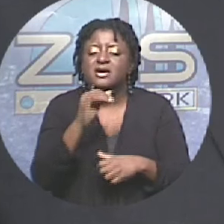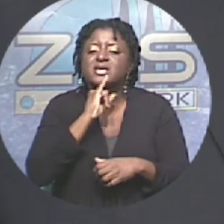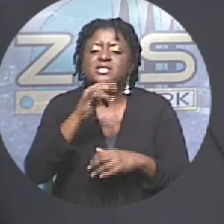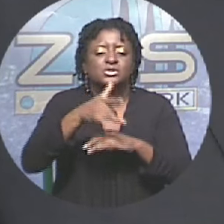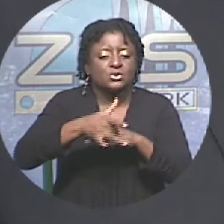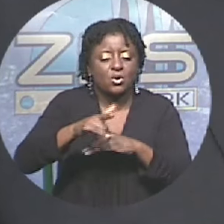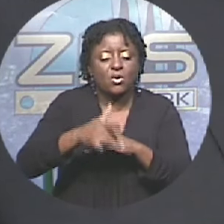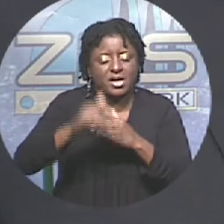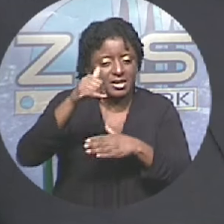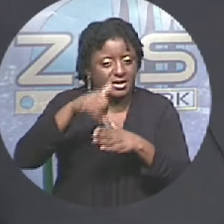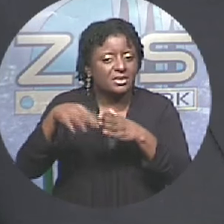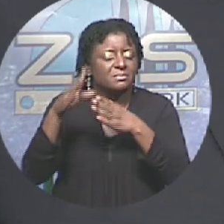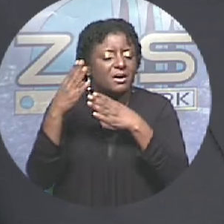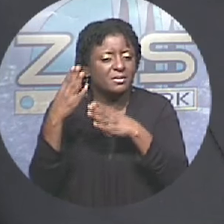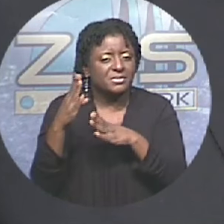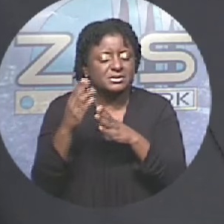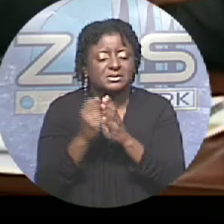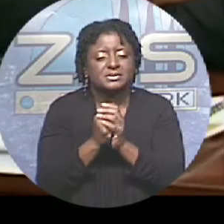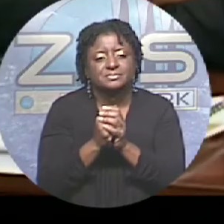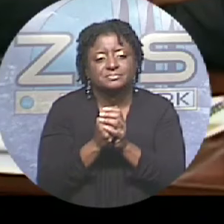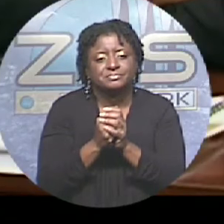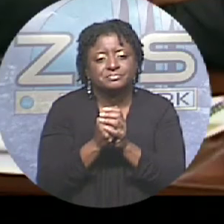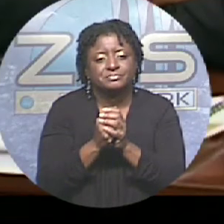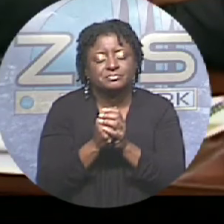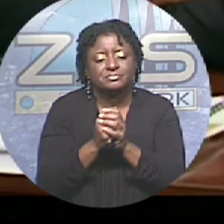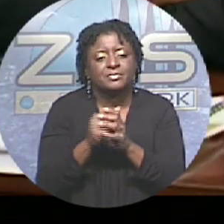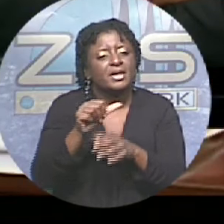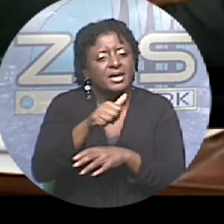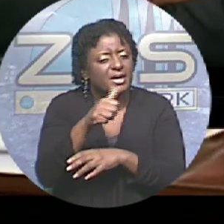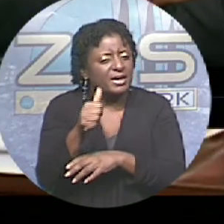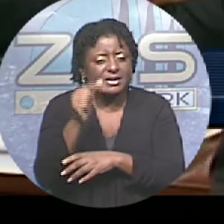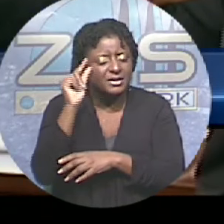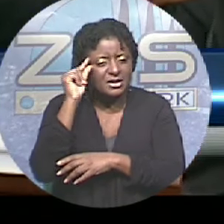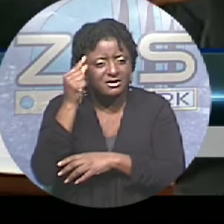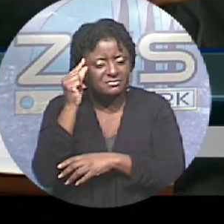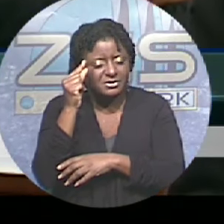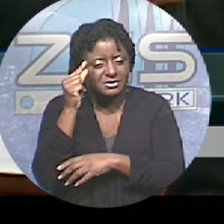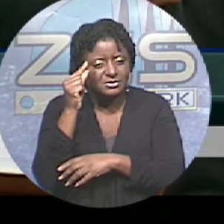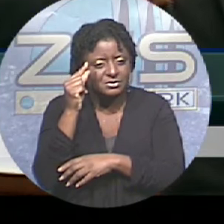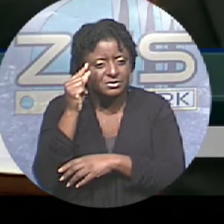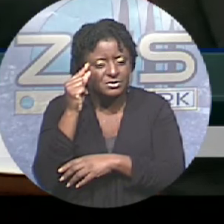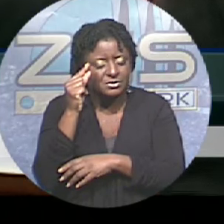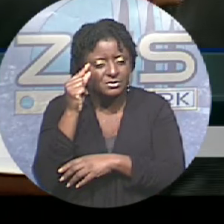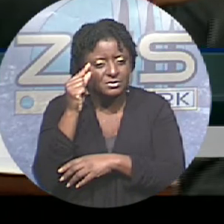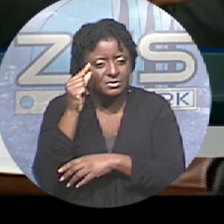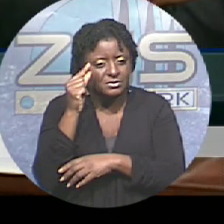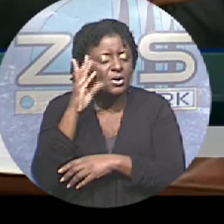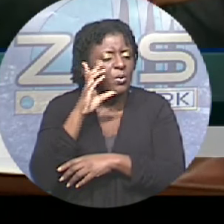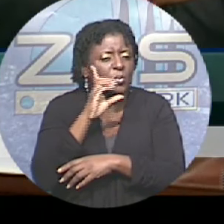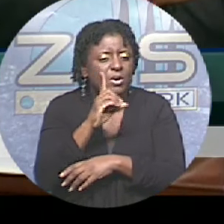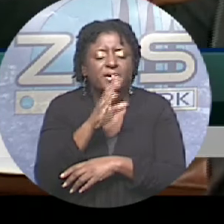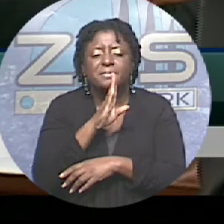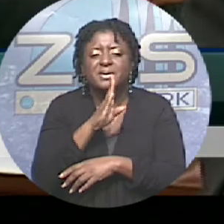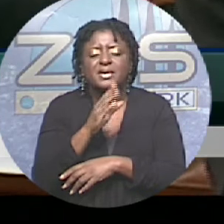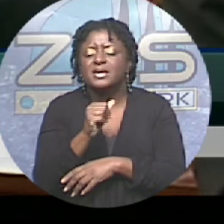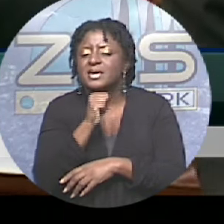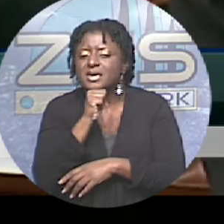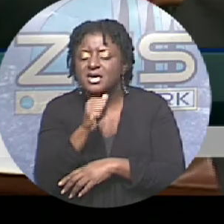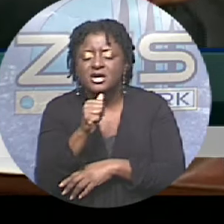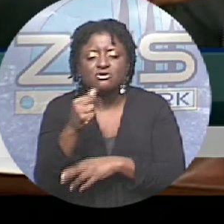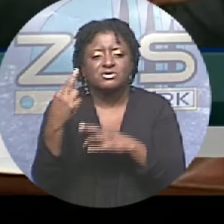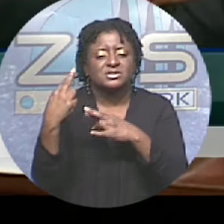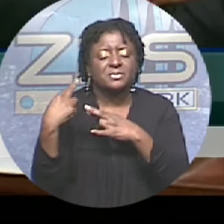reaping great rewards. Any government would be irresponsible if the